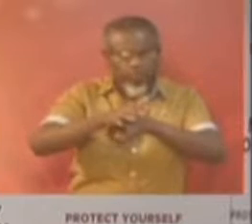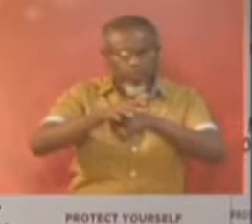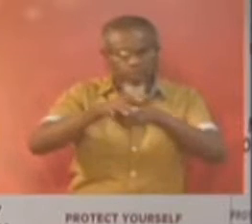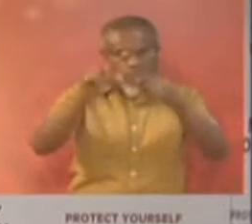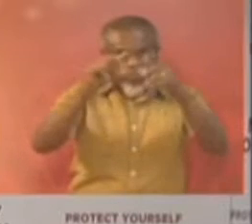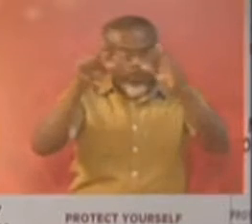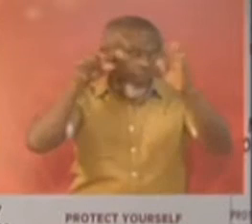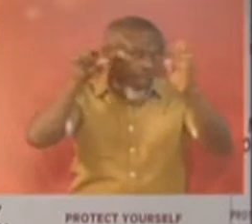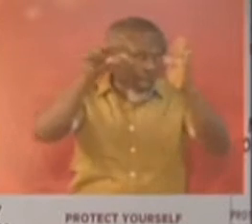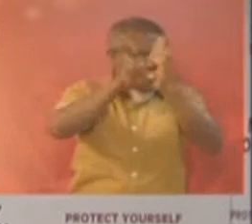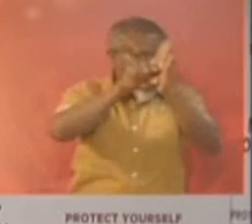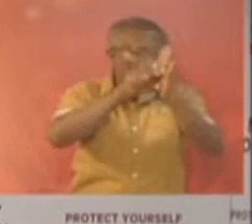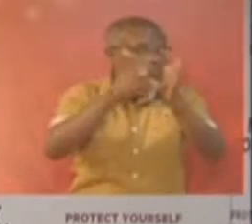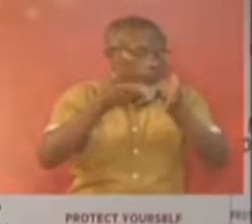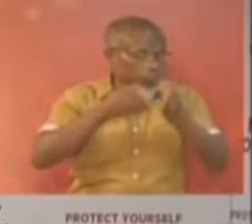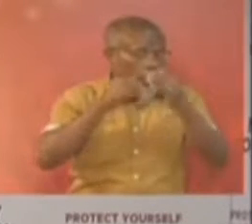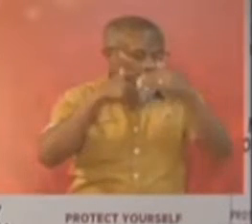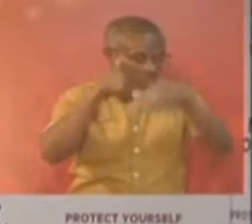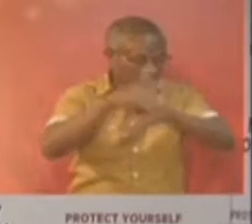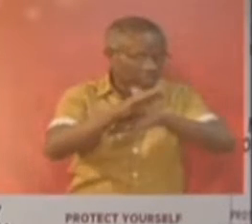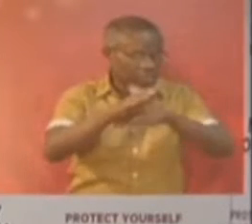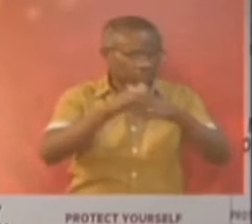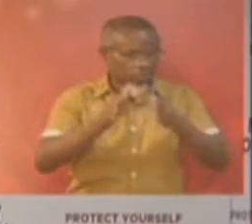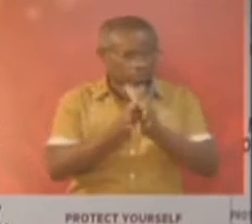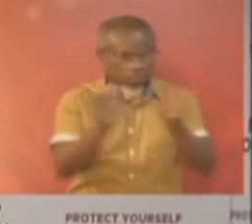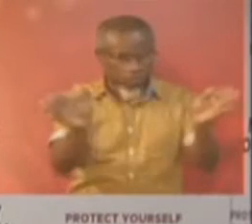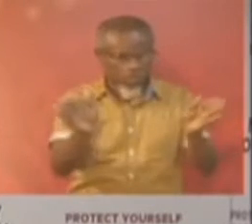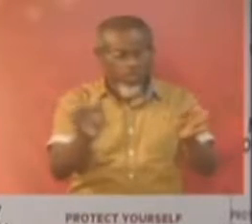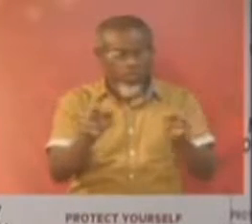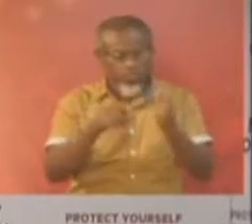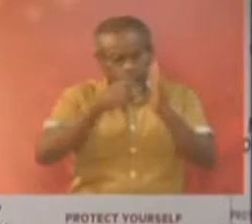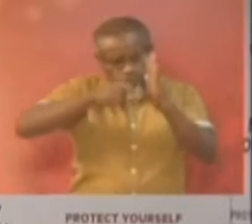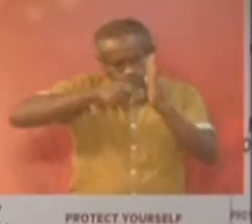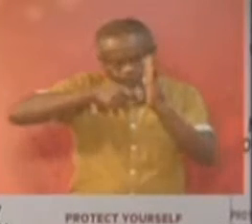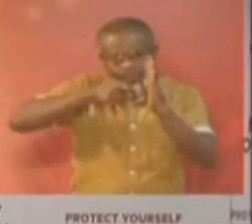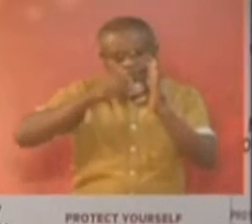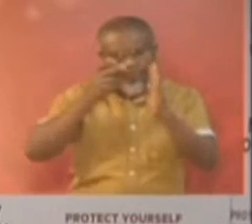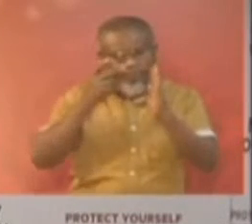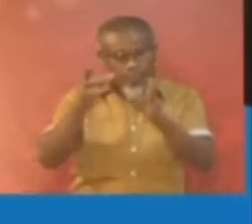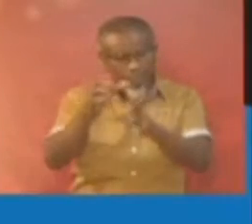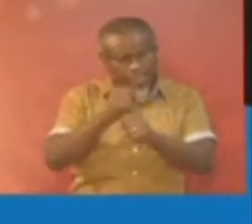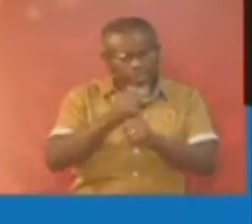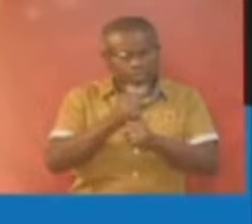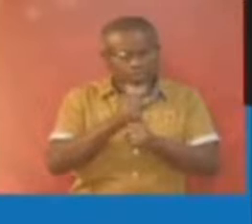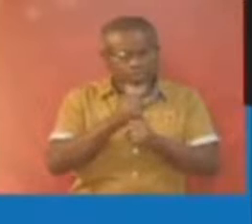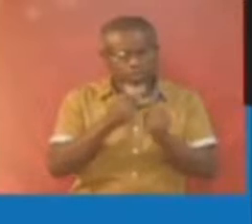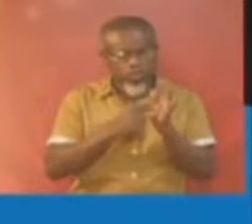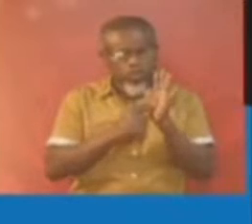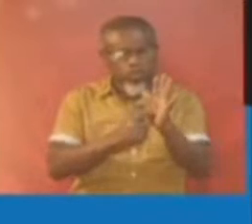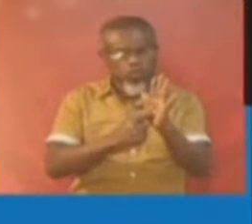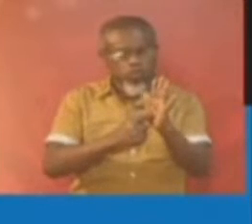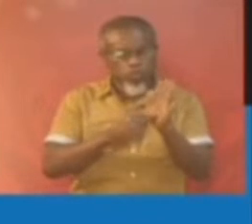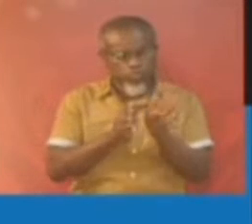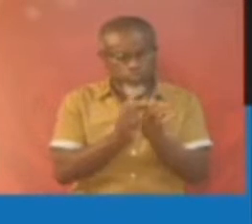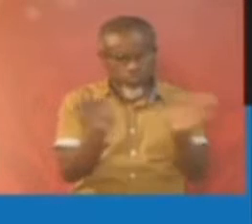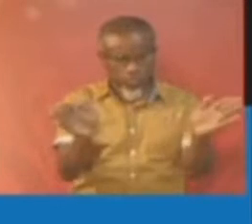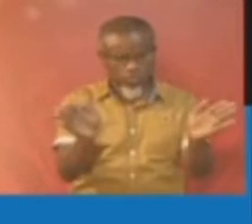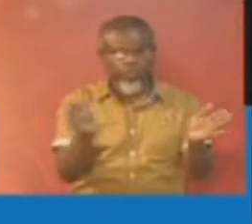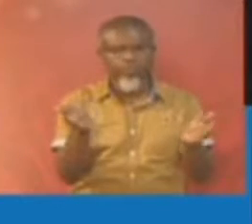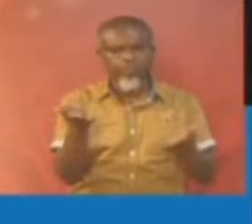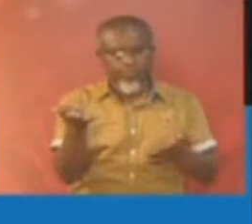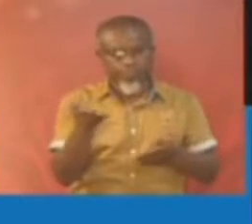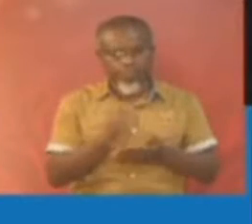conference. We go to ACP News, please. Hi, morning again. We have a report